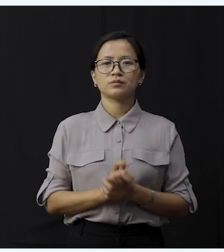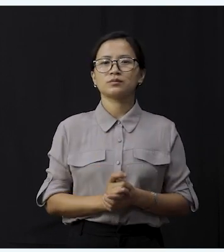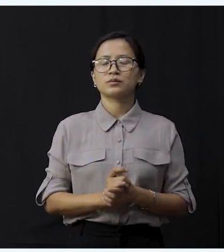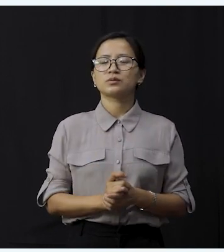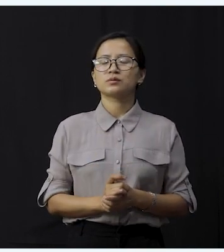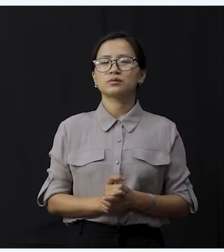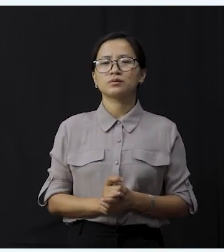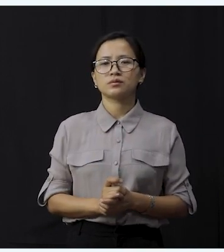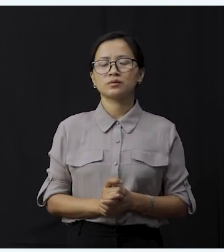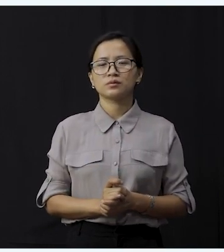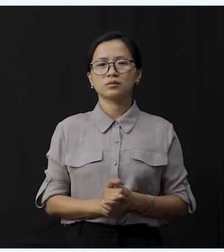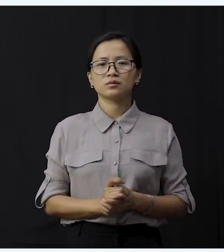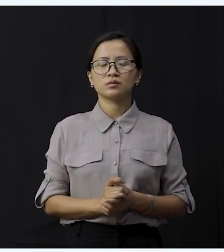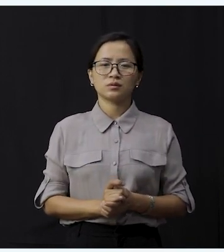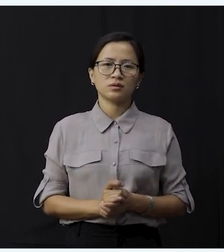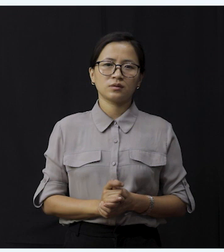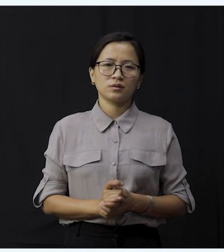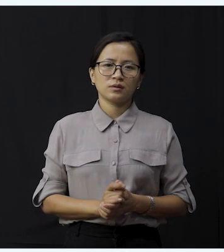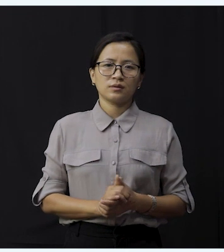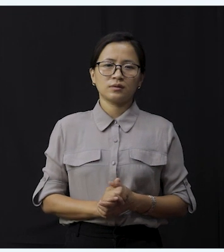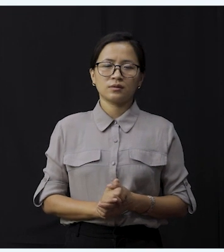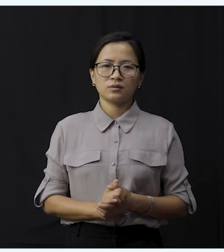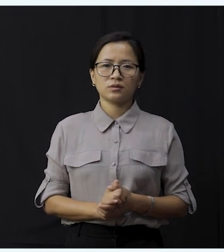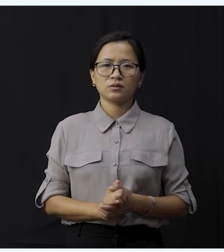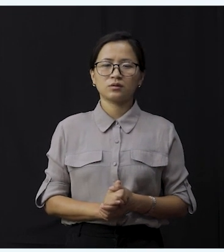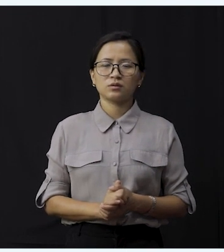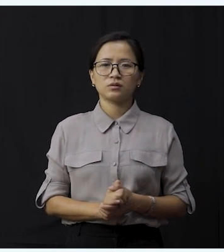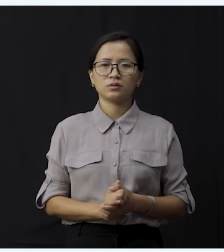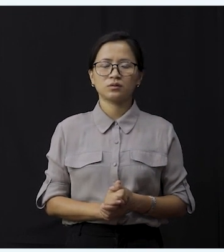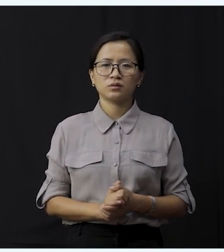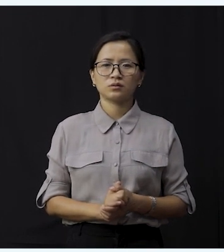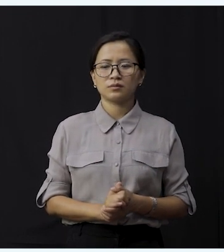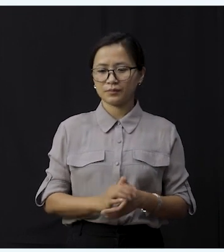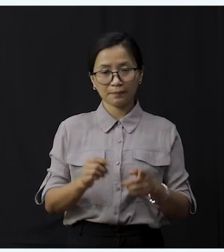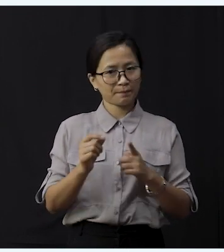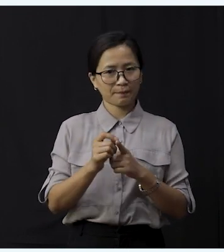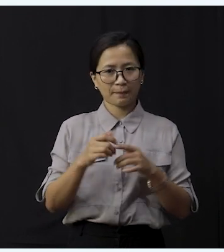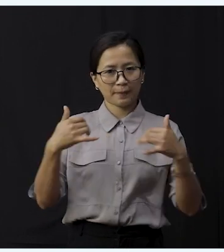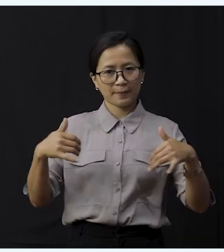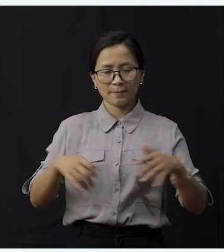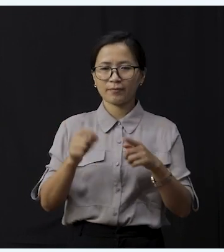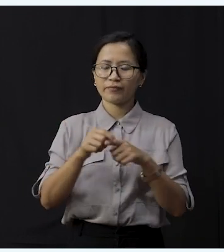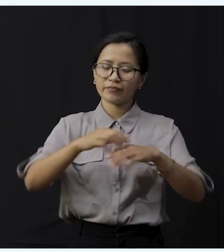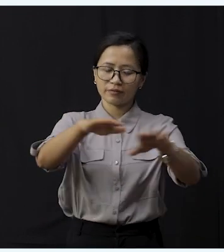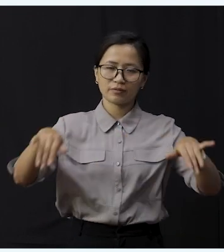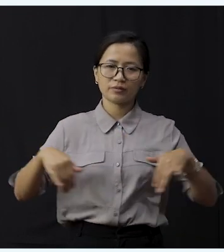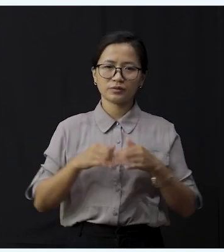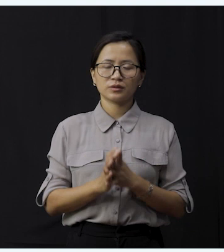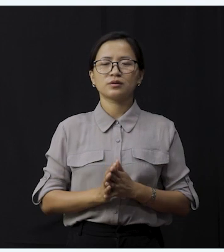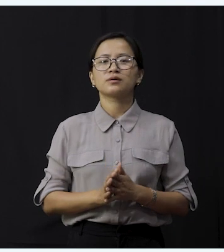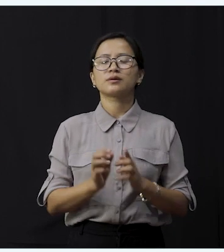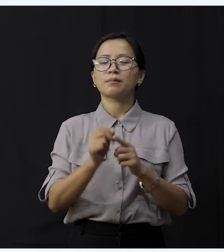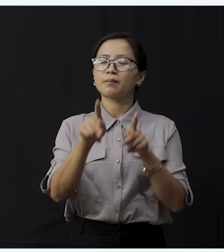you need a playground to play a football. So a playground is a public property, and then everyone has a right